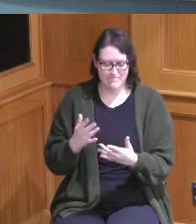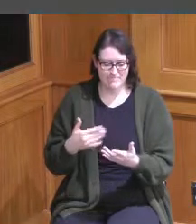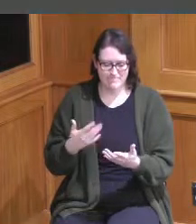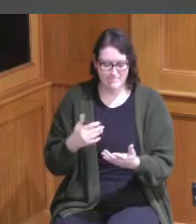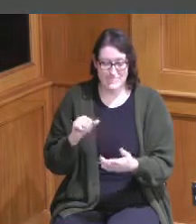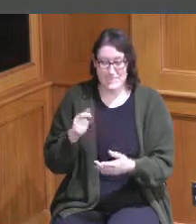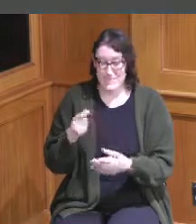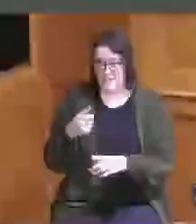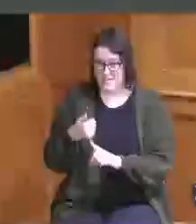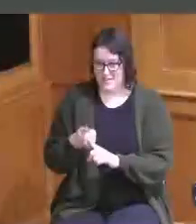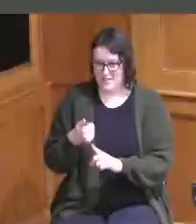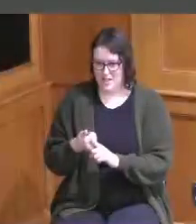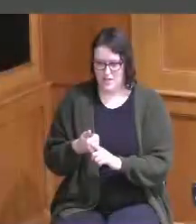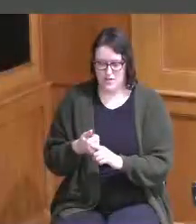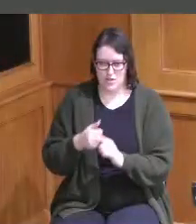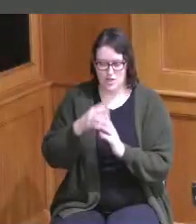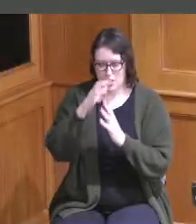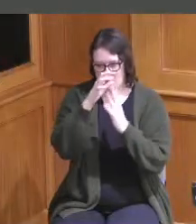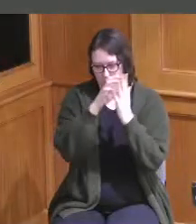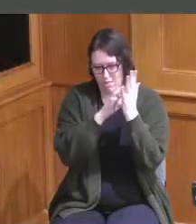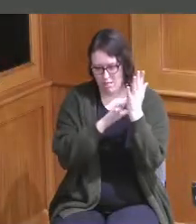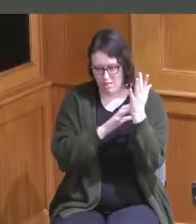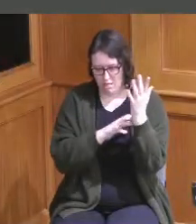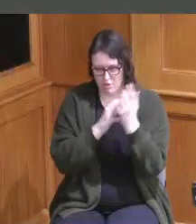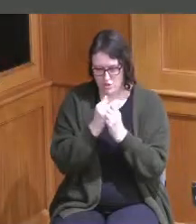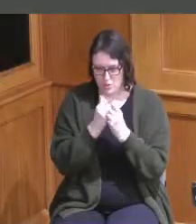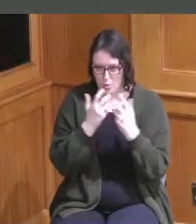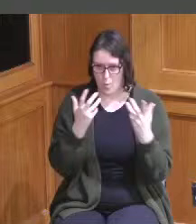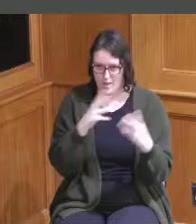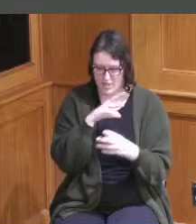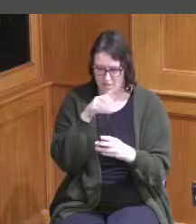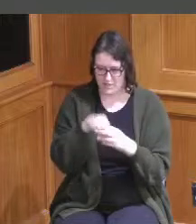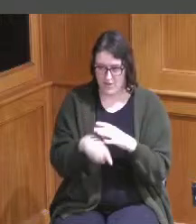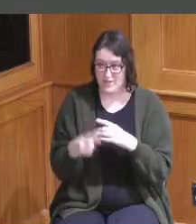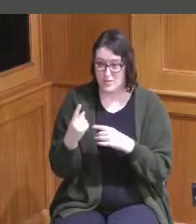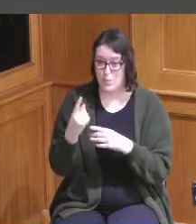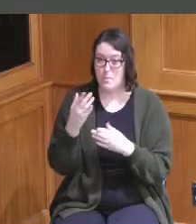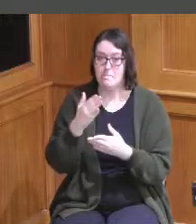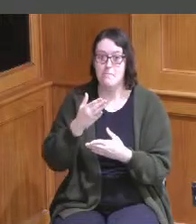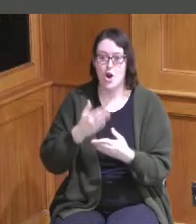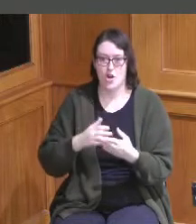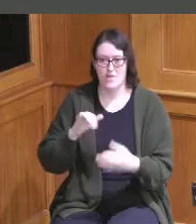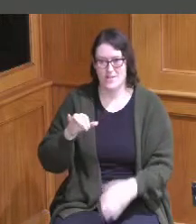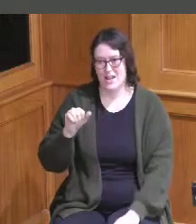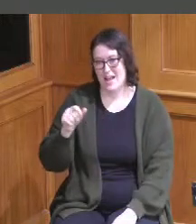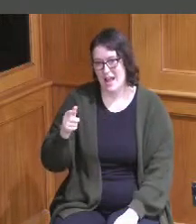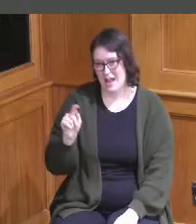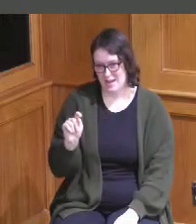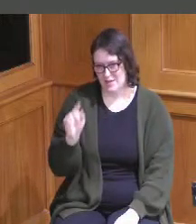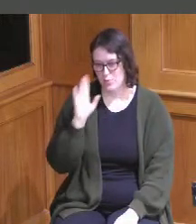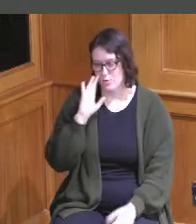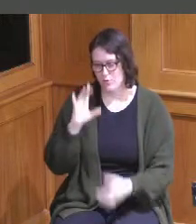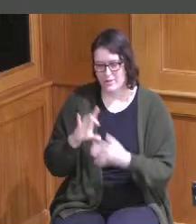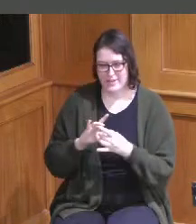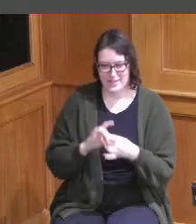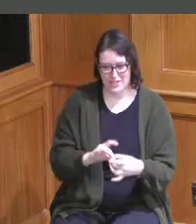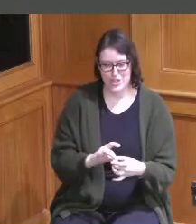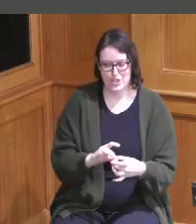the act itself just has a huge number of components to it, but this is one of those components that relates to